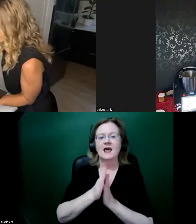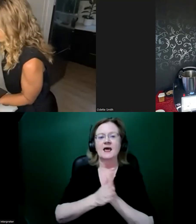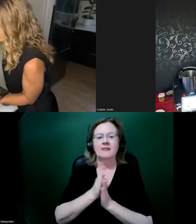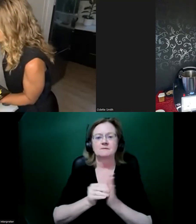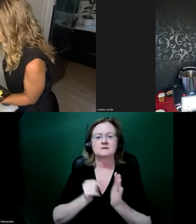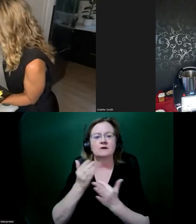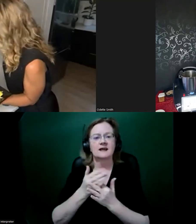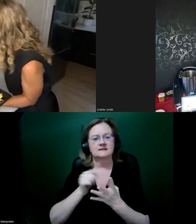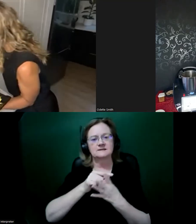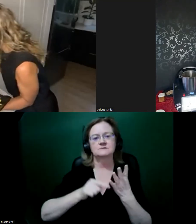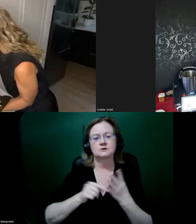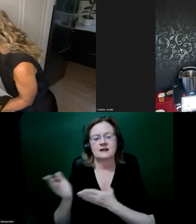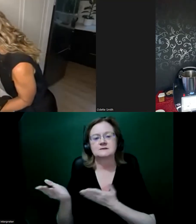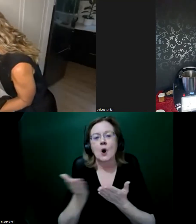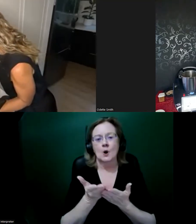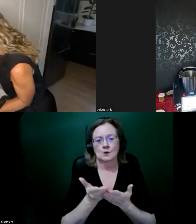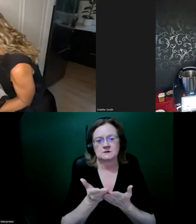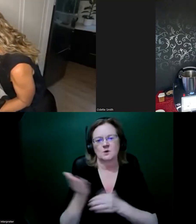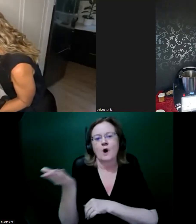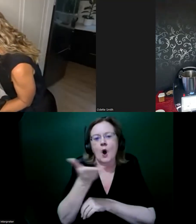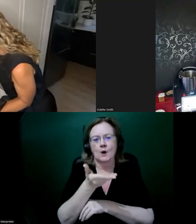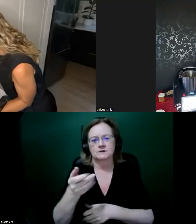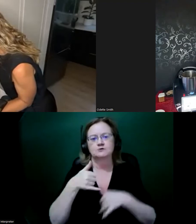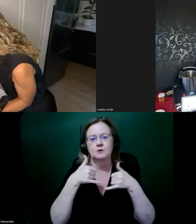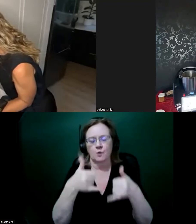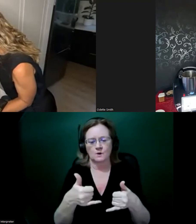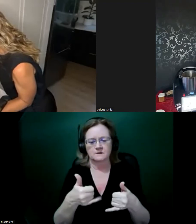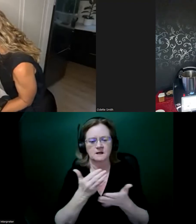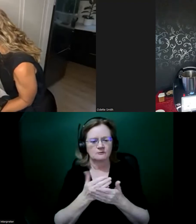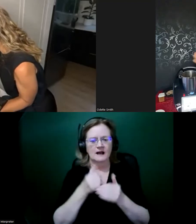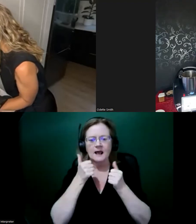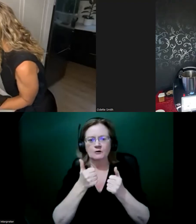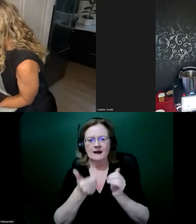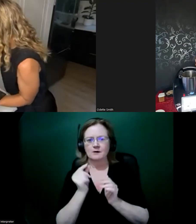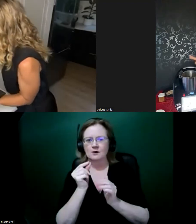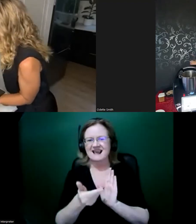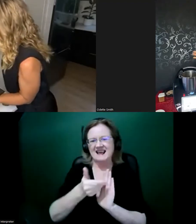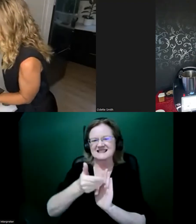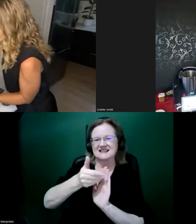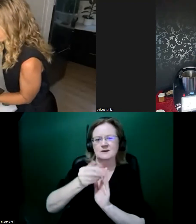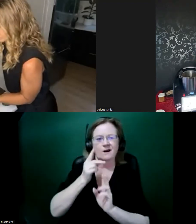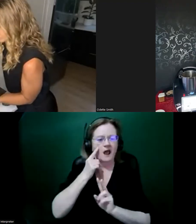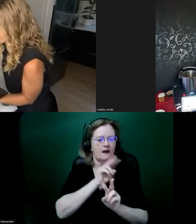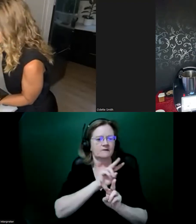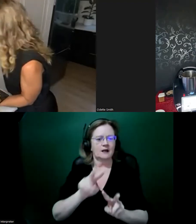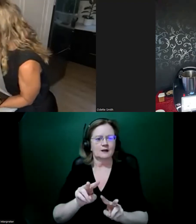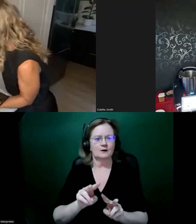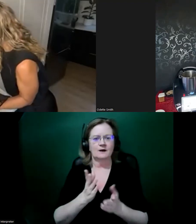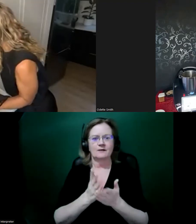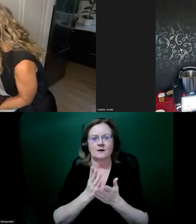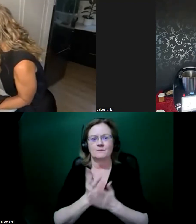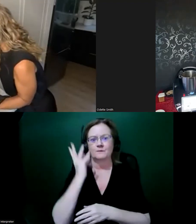to these host rewards. So it's a great way to get some of those little accessories while you're checking out the super sleek and sexy Thermomix.